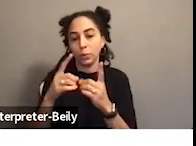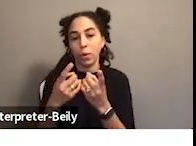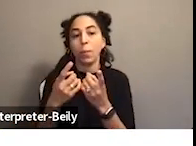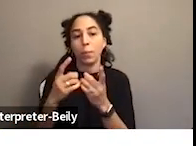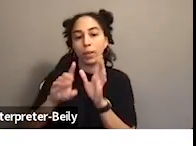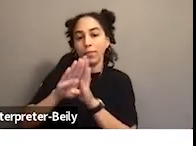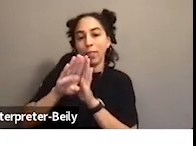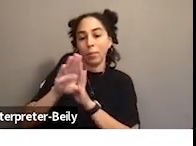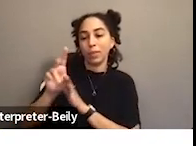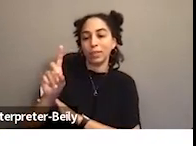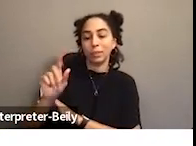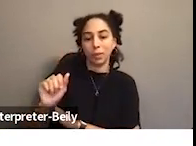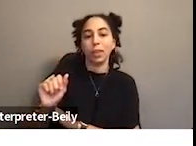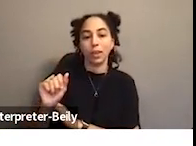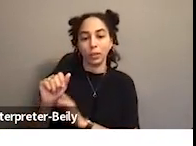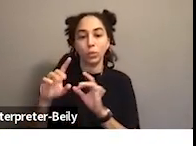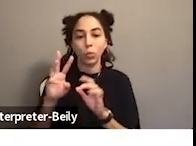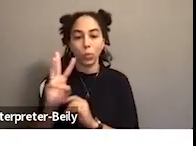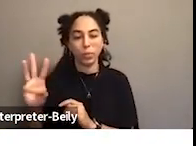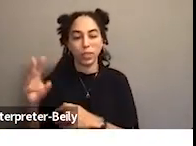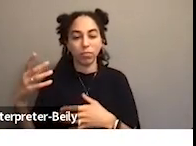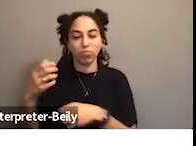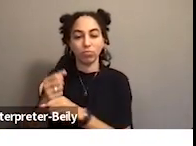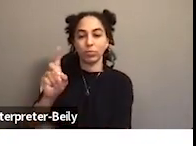Disabilities website.